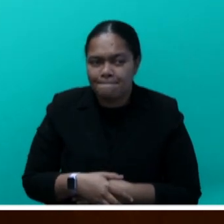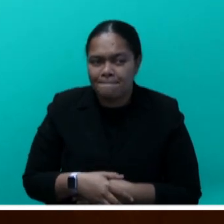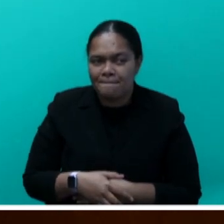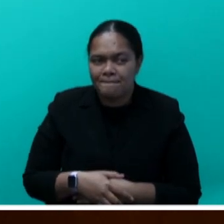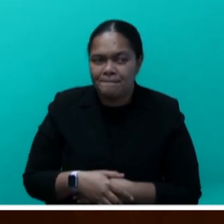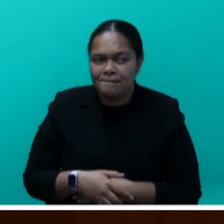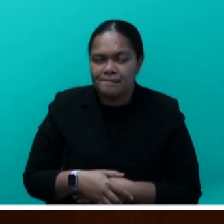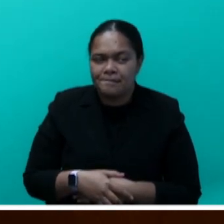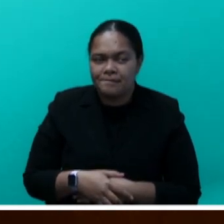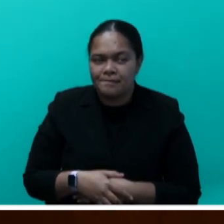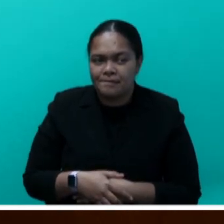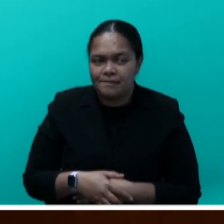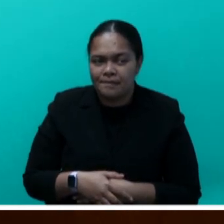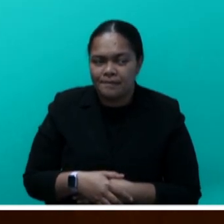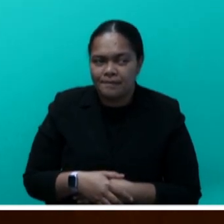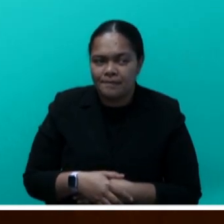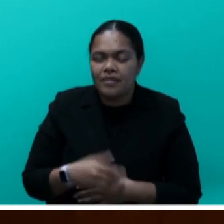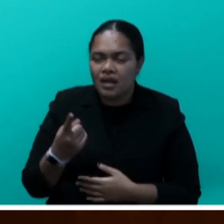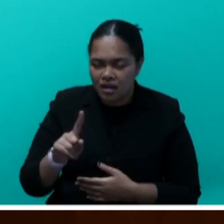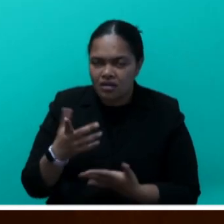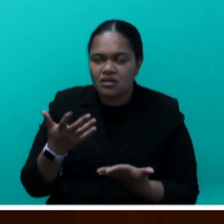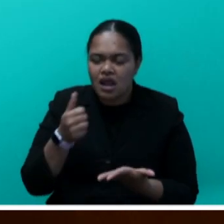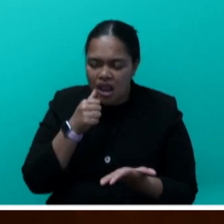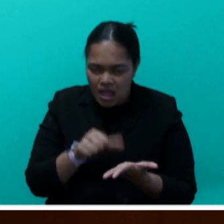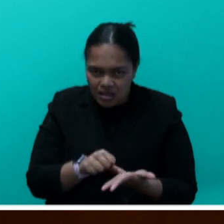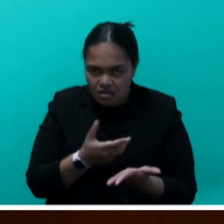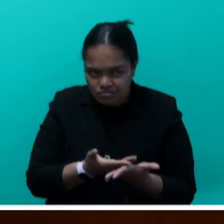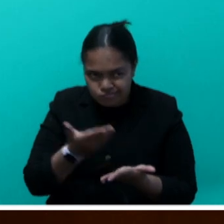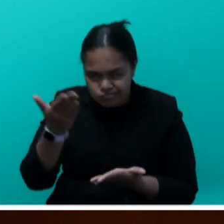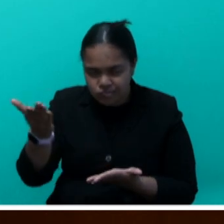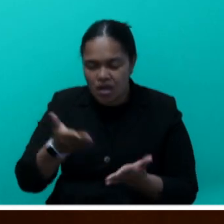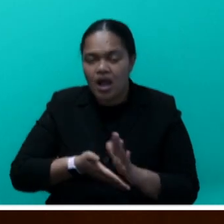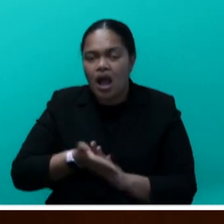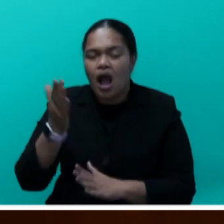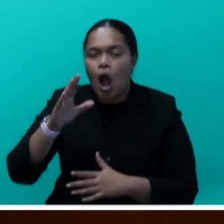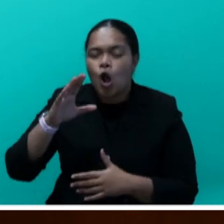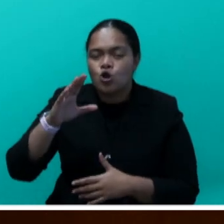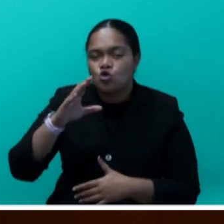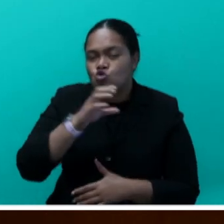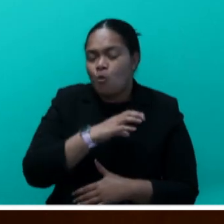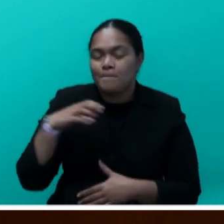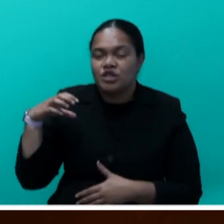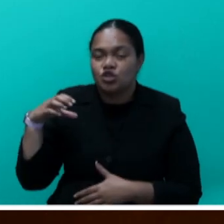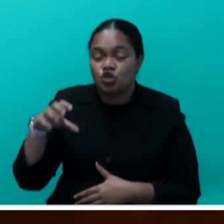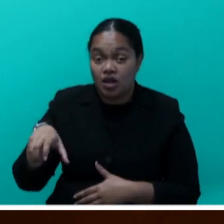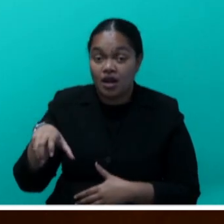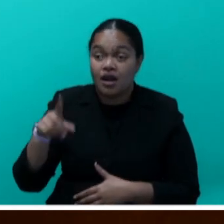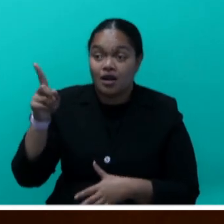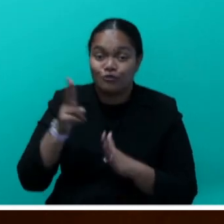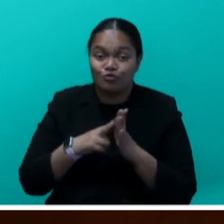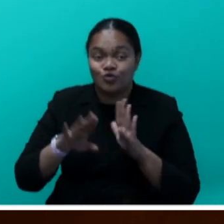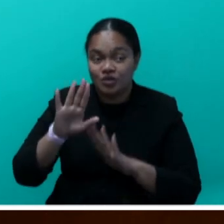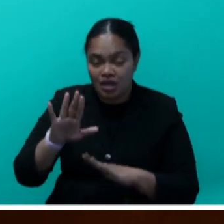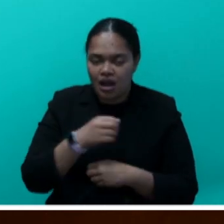and dispatching a condolence letter through the High Commission in New Zealand, our